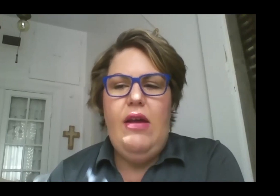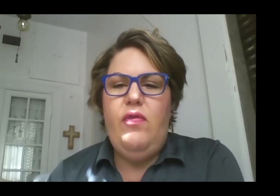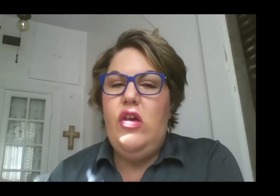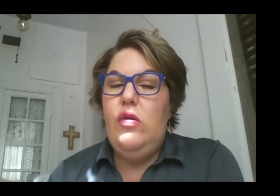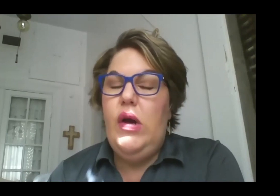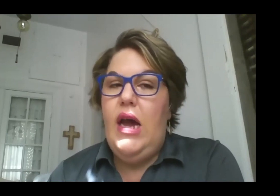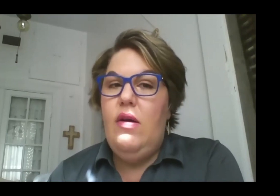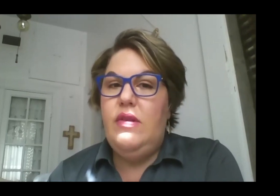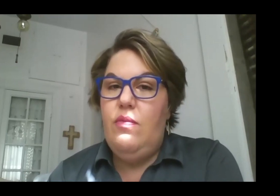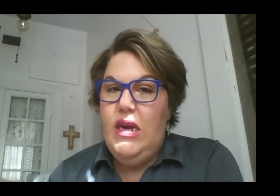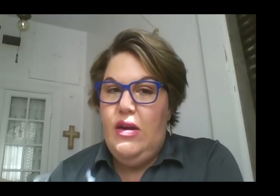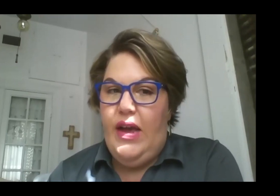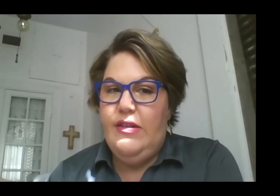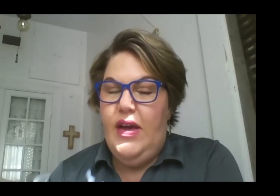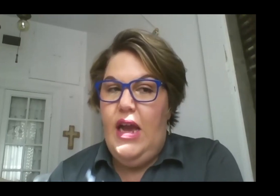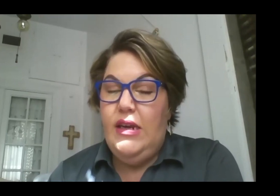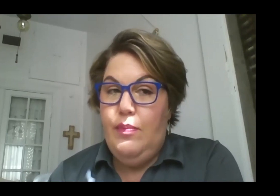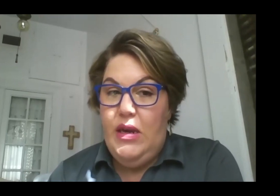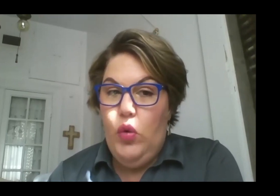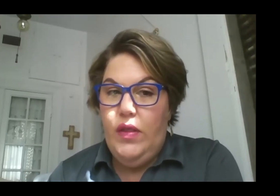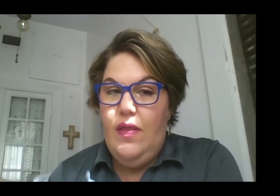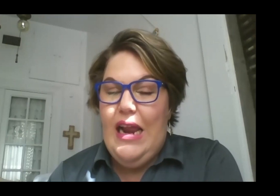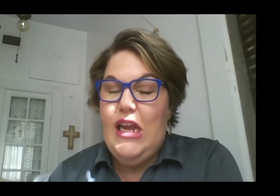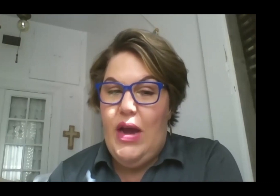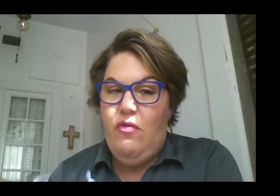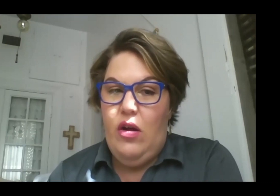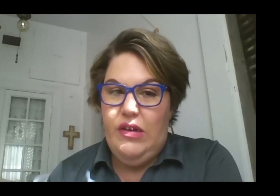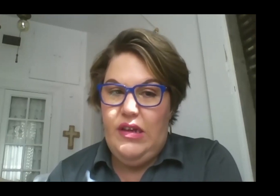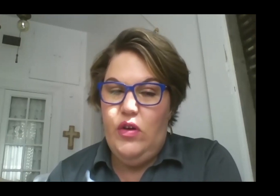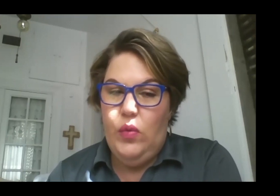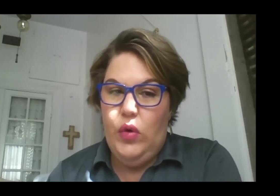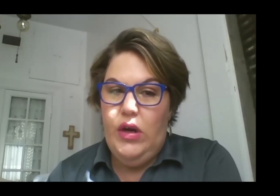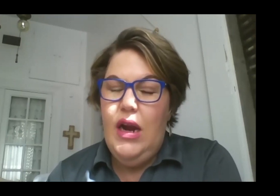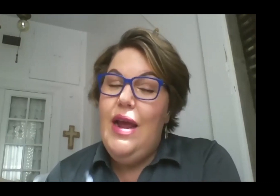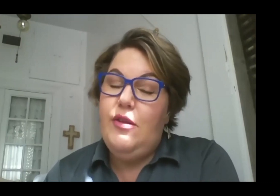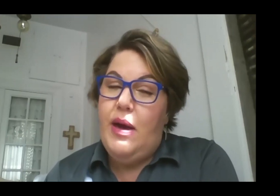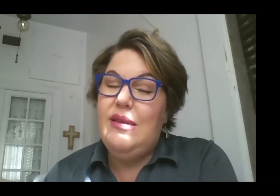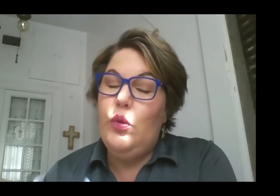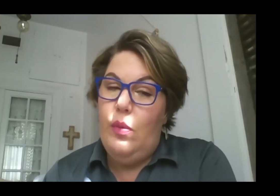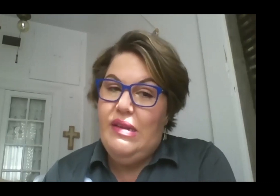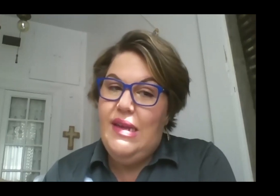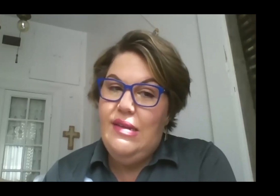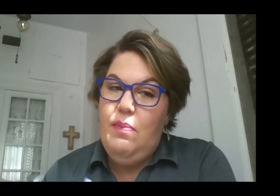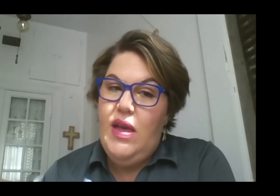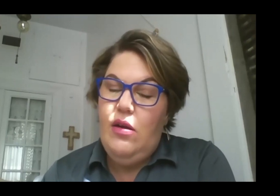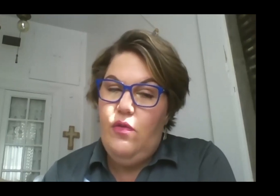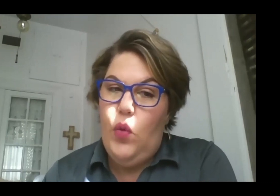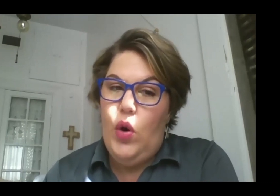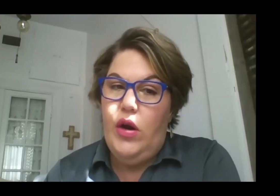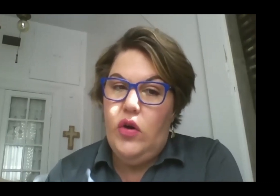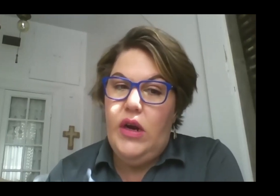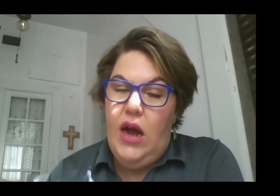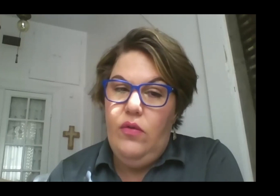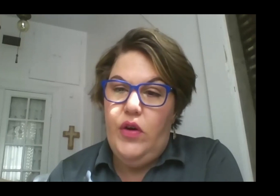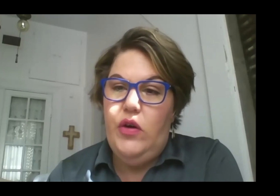If you have submitted a FAFSA and it's been more than that and you have not received an award, it's possible we're missing something